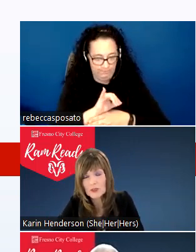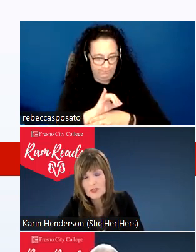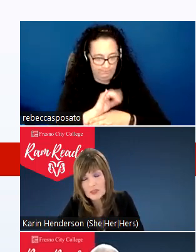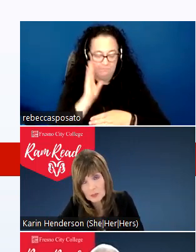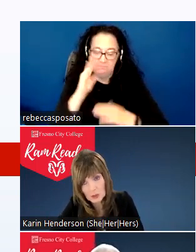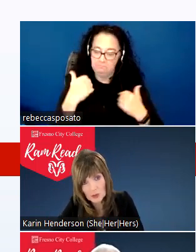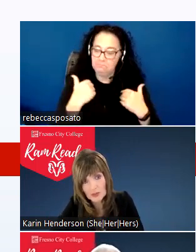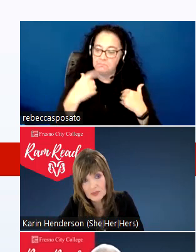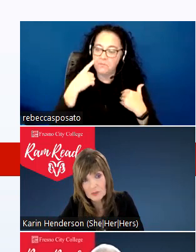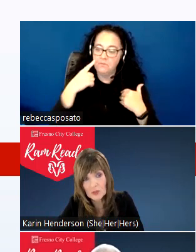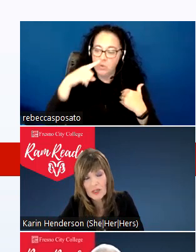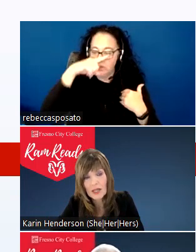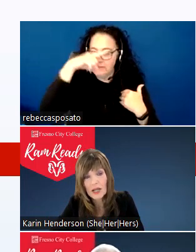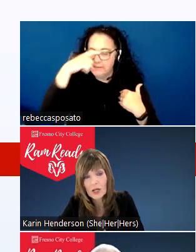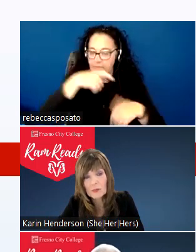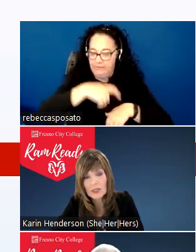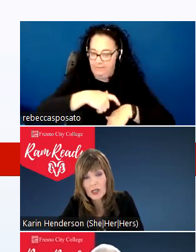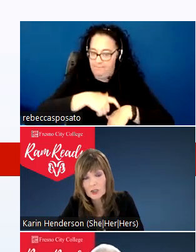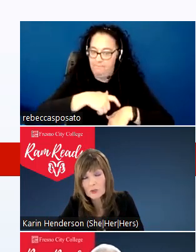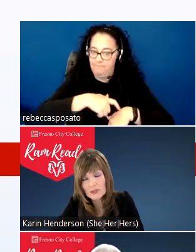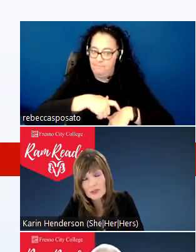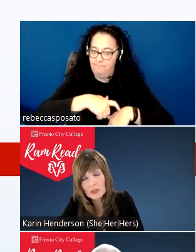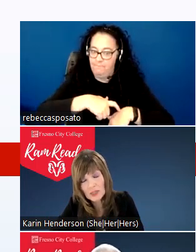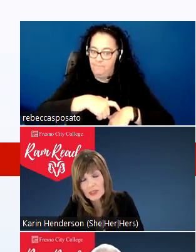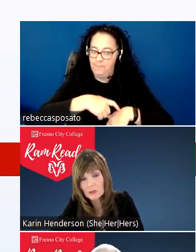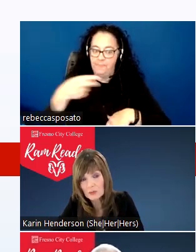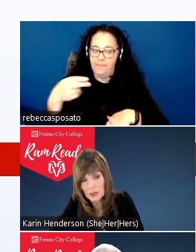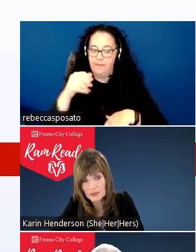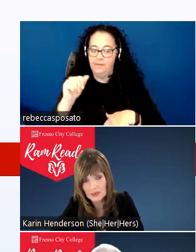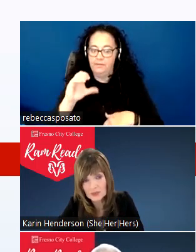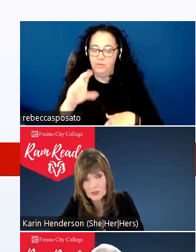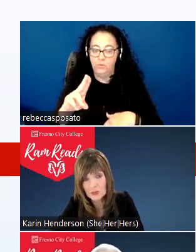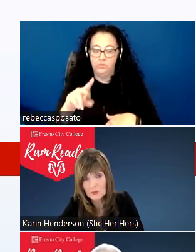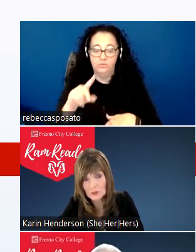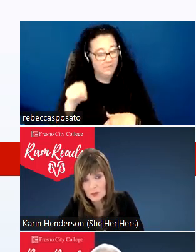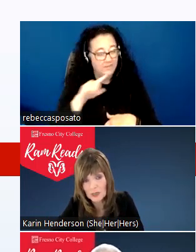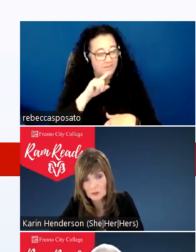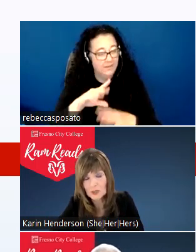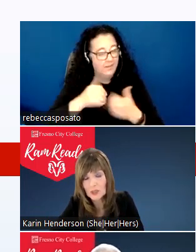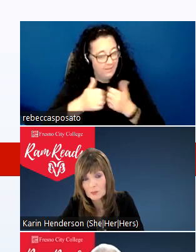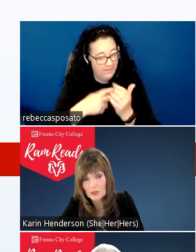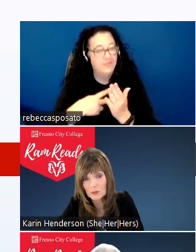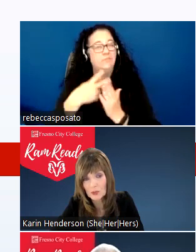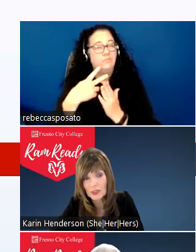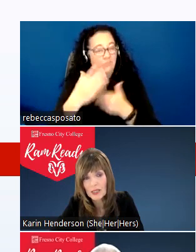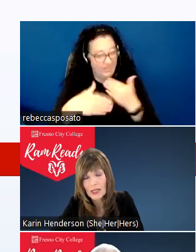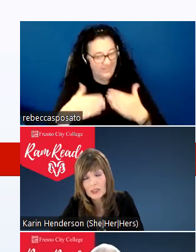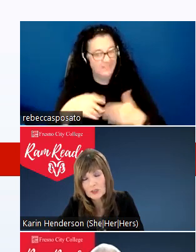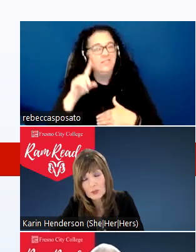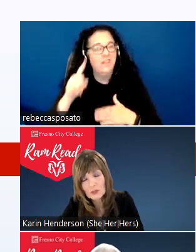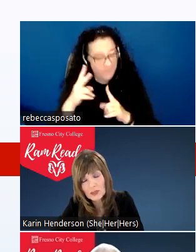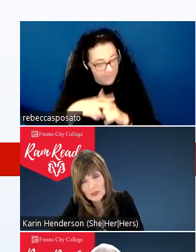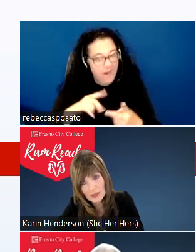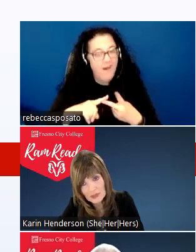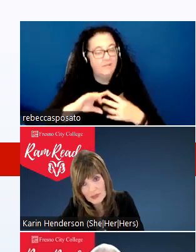having for this summer. And Haku is a competitive process. You do have to apply for it and compete for it. And